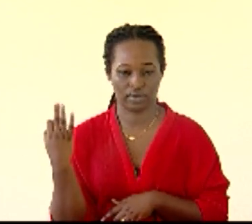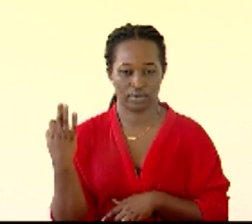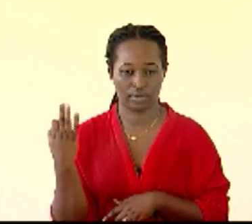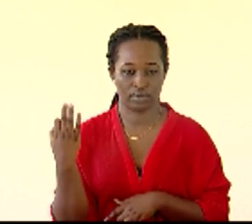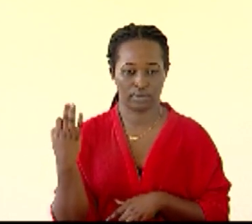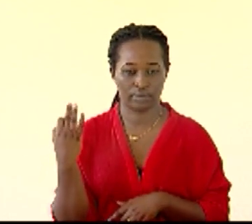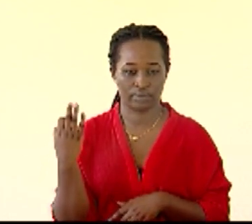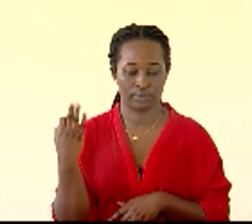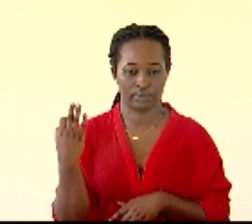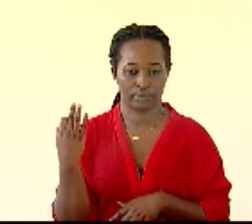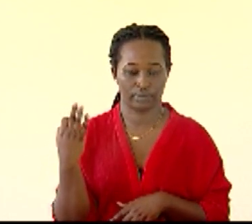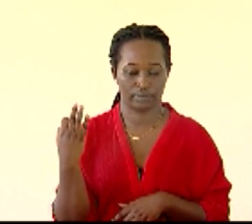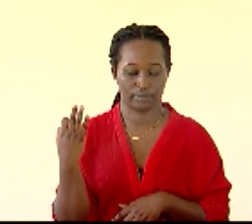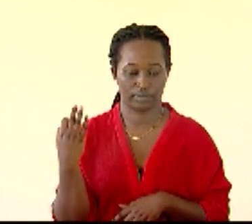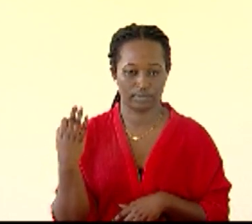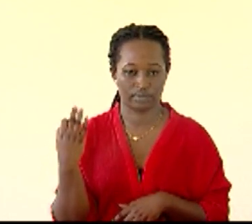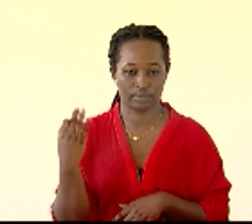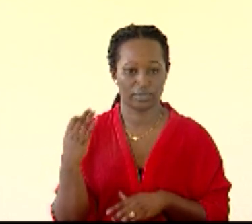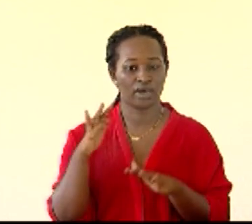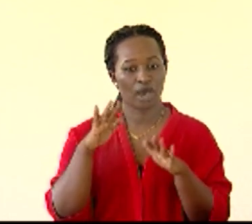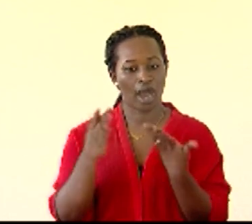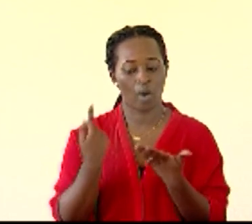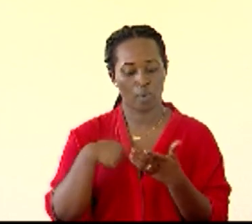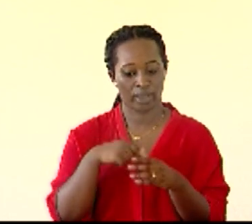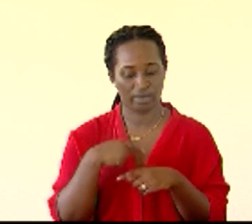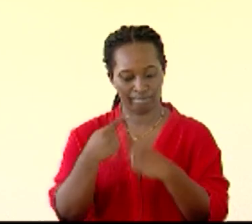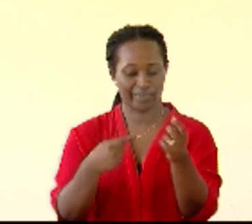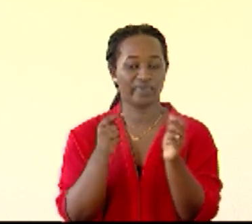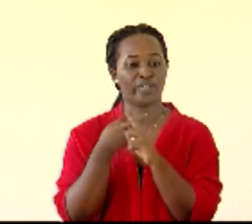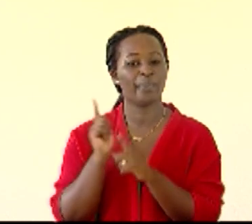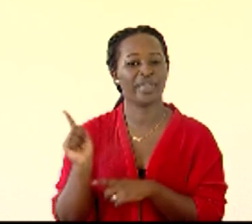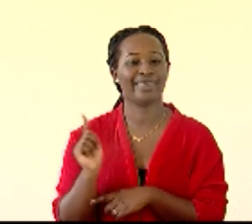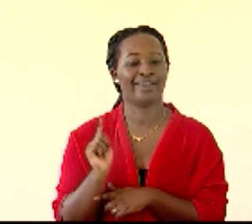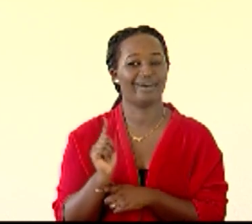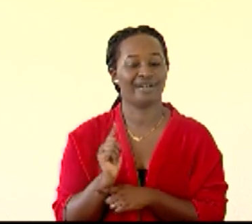Stable. How shall we move from here?